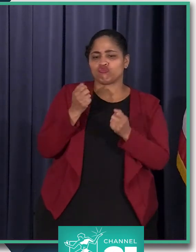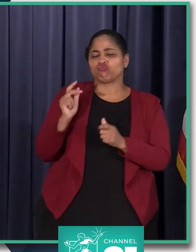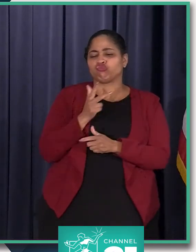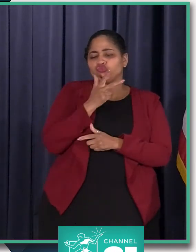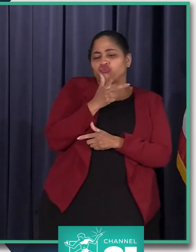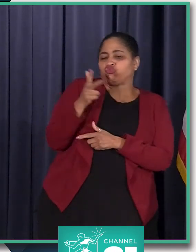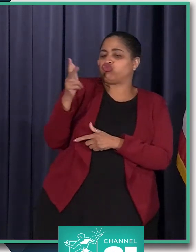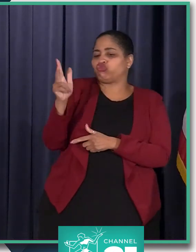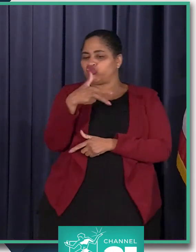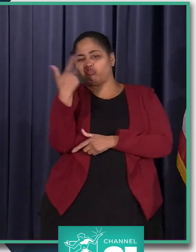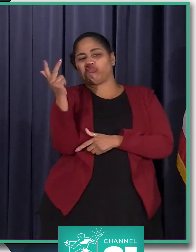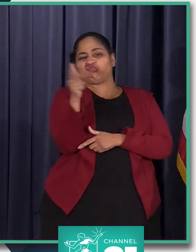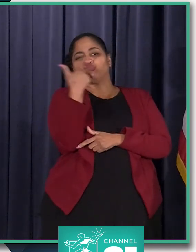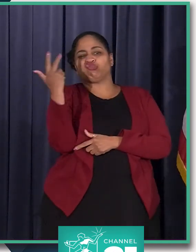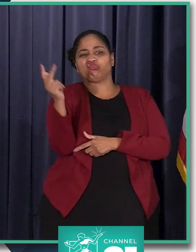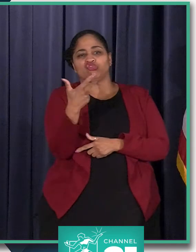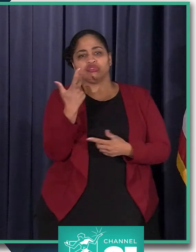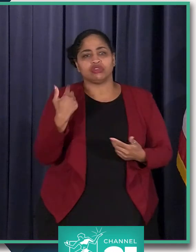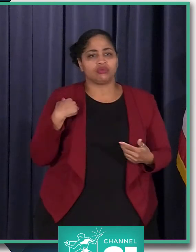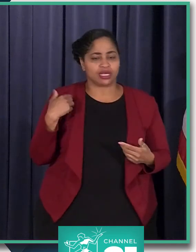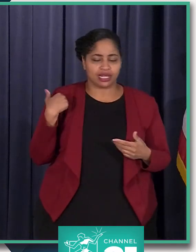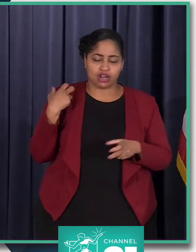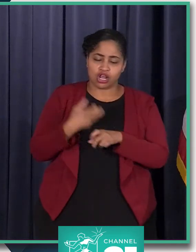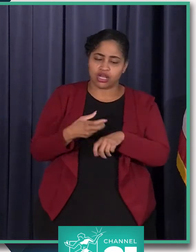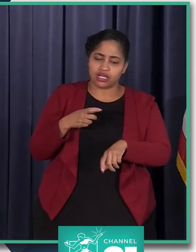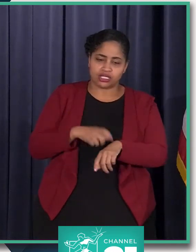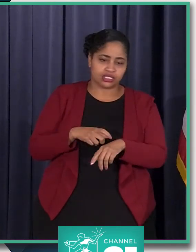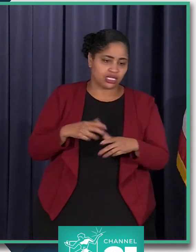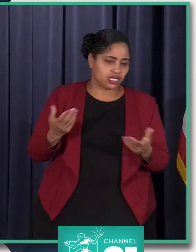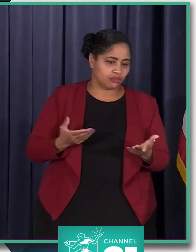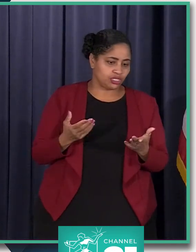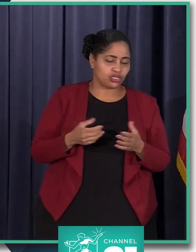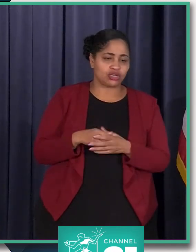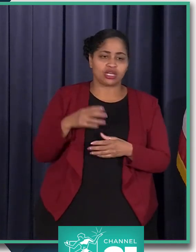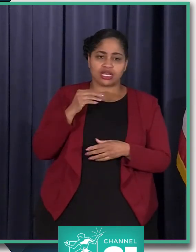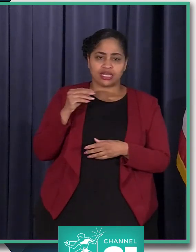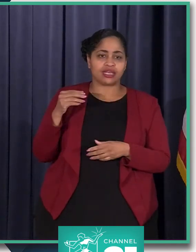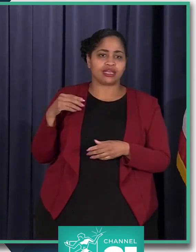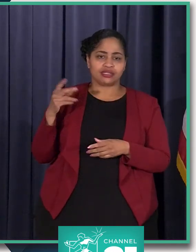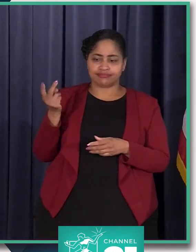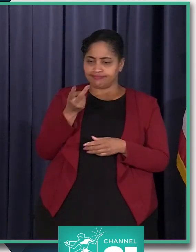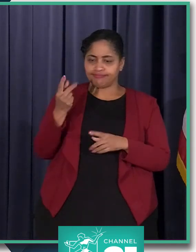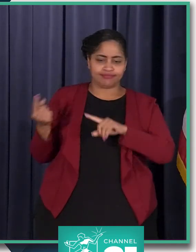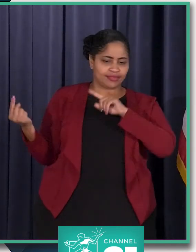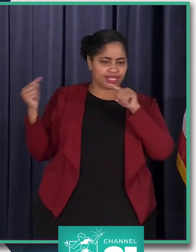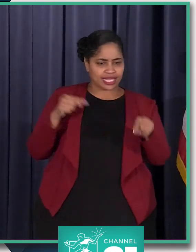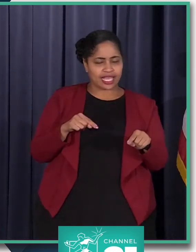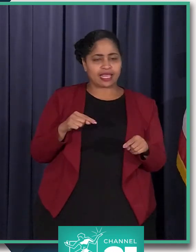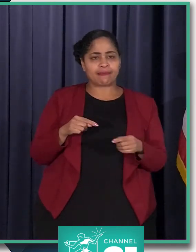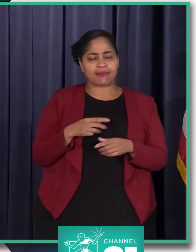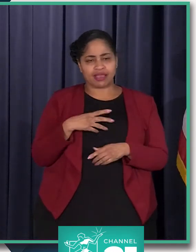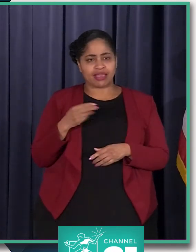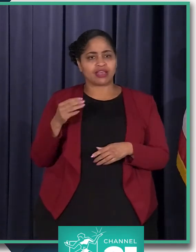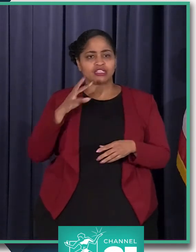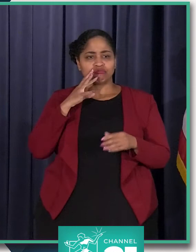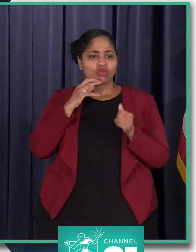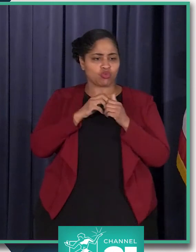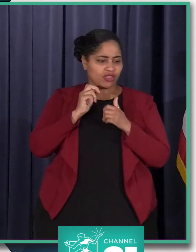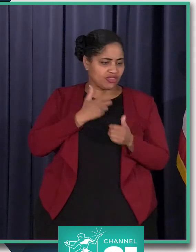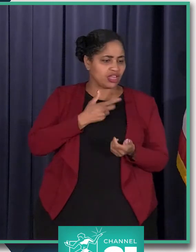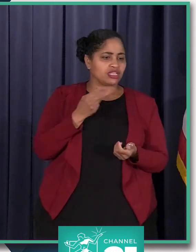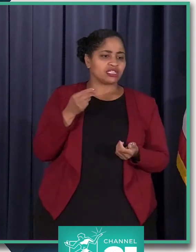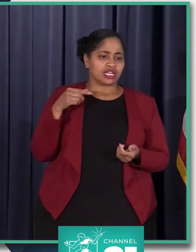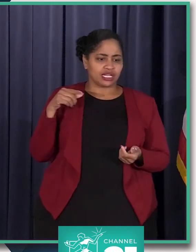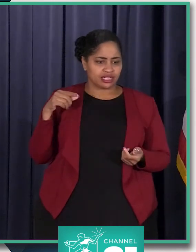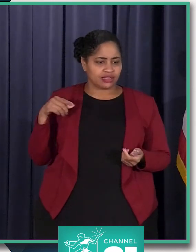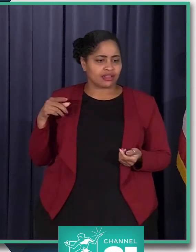going through a hard time over here. Yep. So the chief and the deputy Bedison came out and spoke with us, and